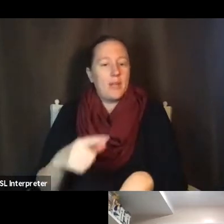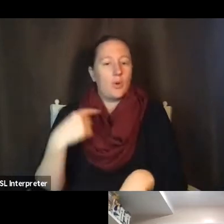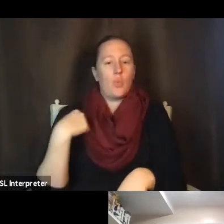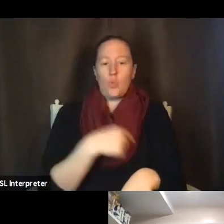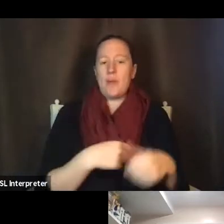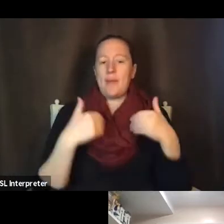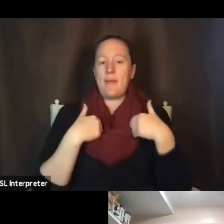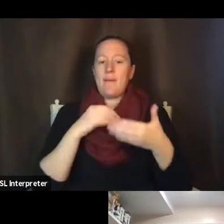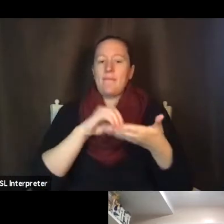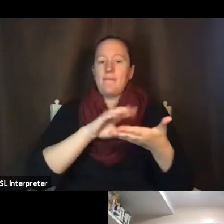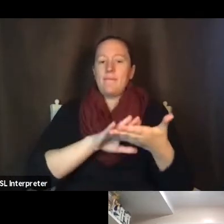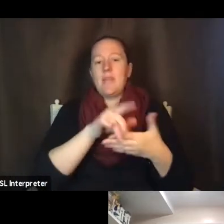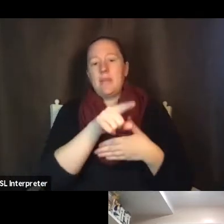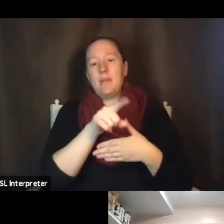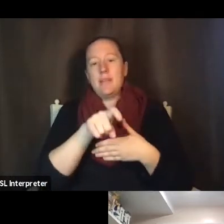needs assessment.